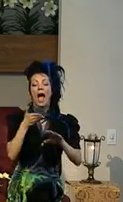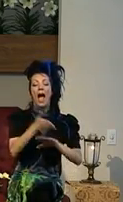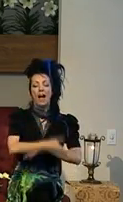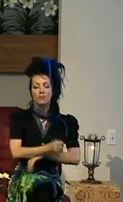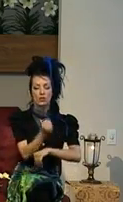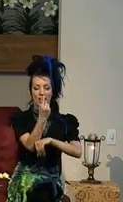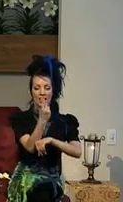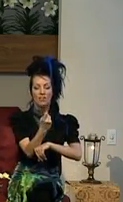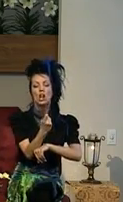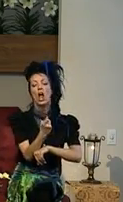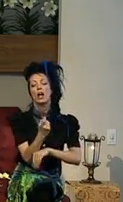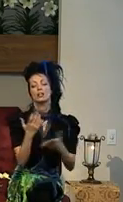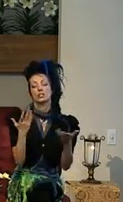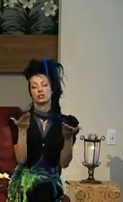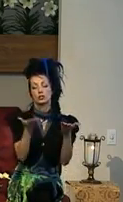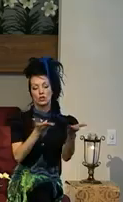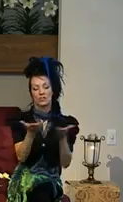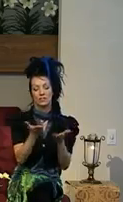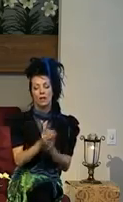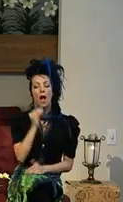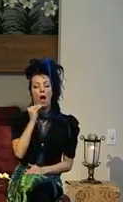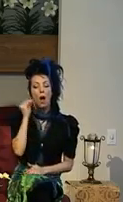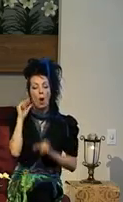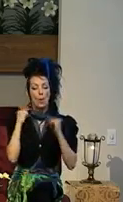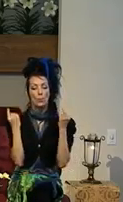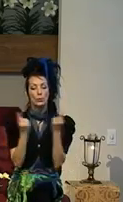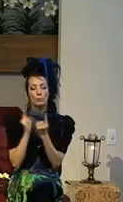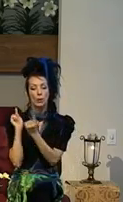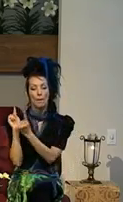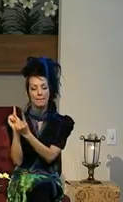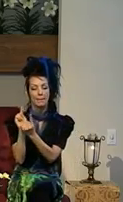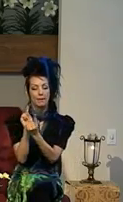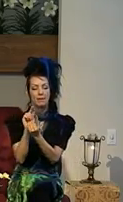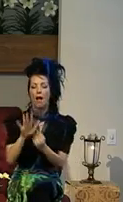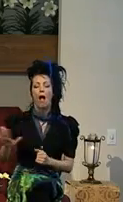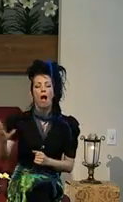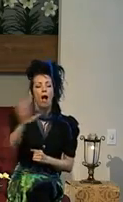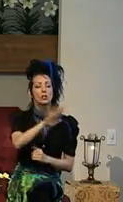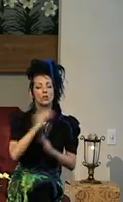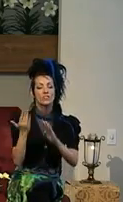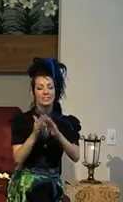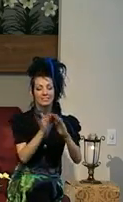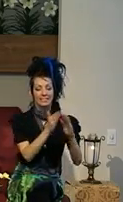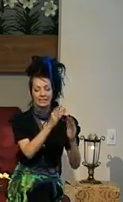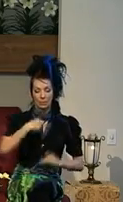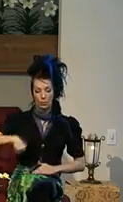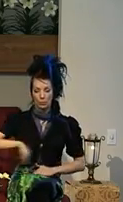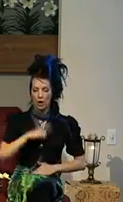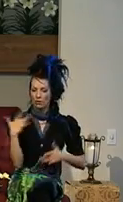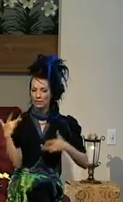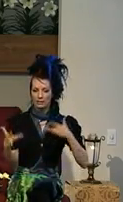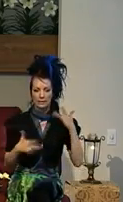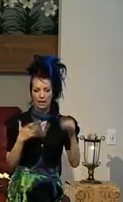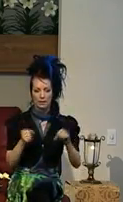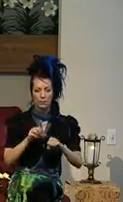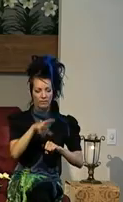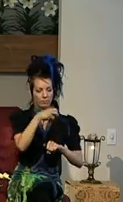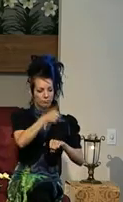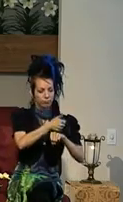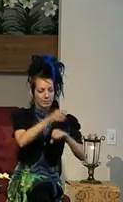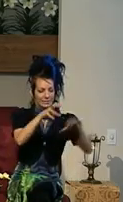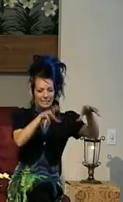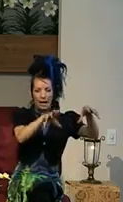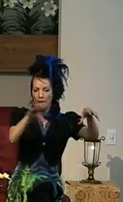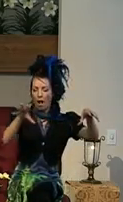11 o'clock service. Our home groups are meeting across the city, and we are just excited by how many home groups we have up and down the